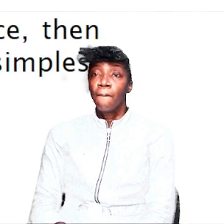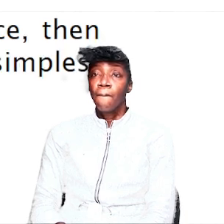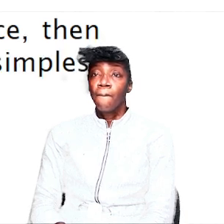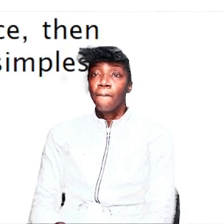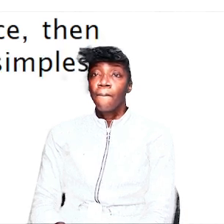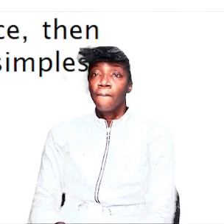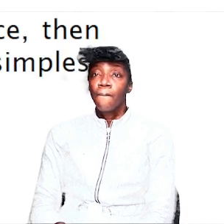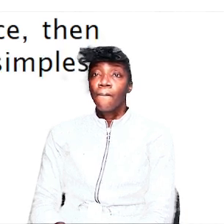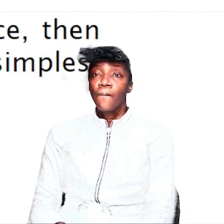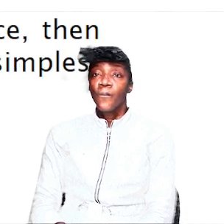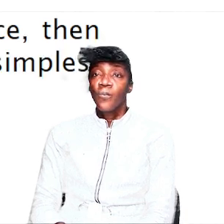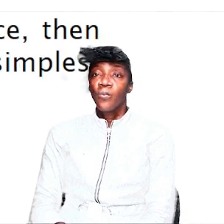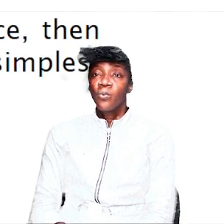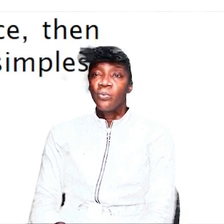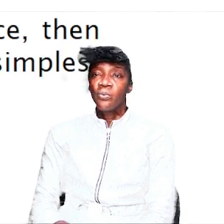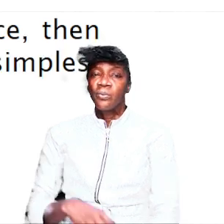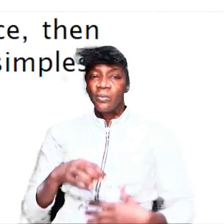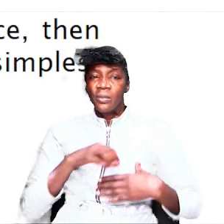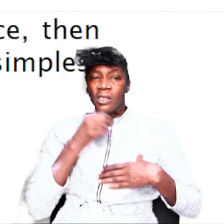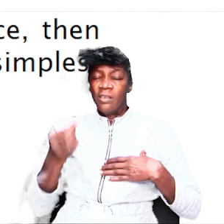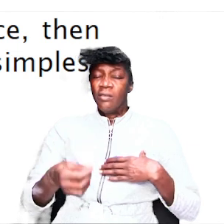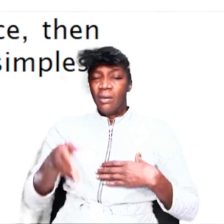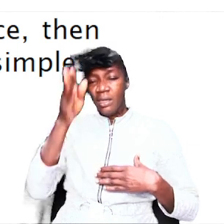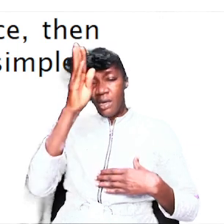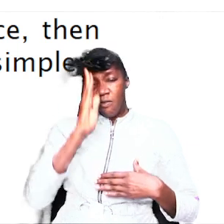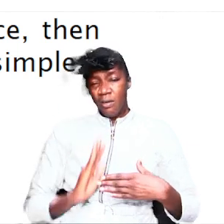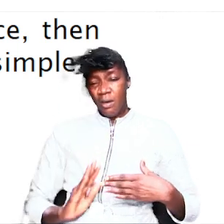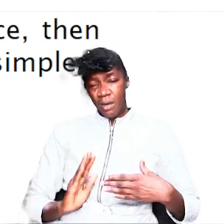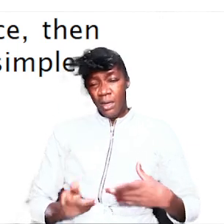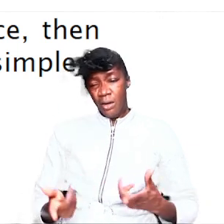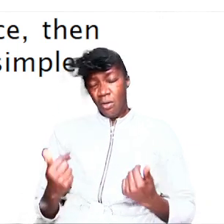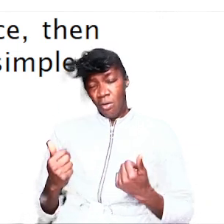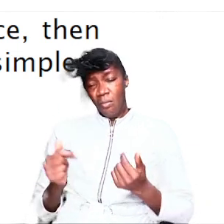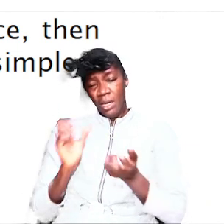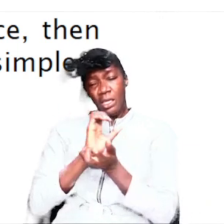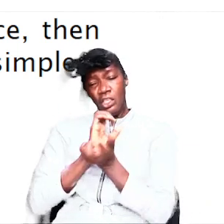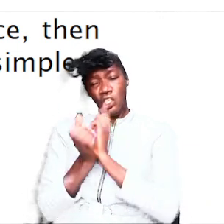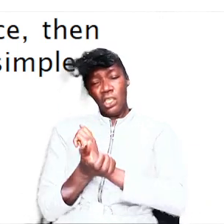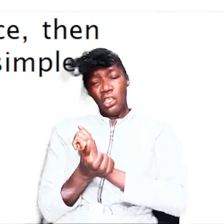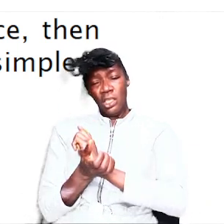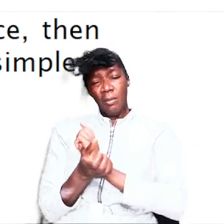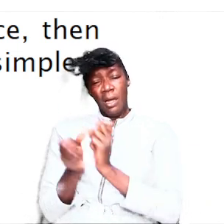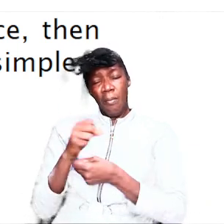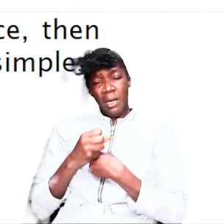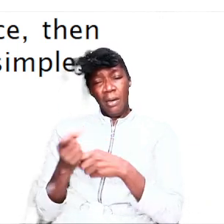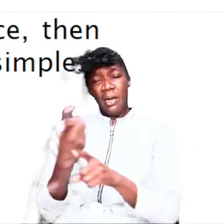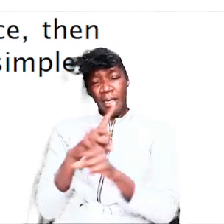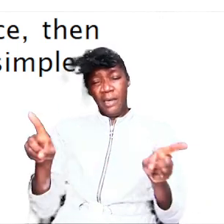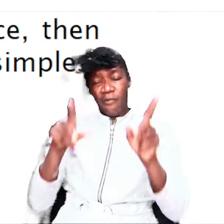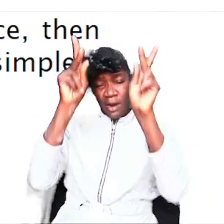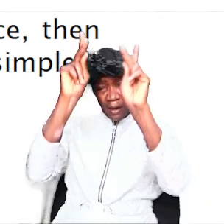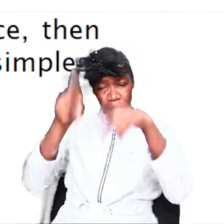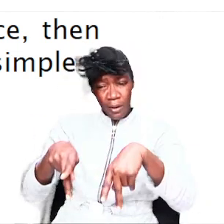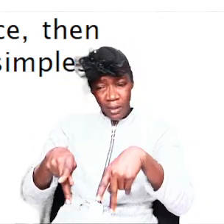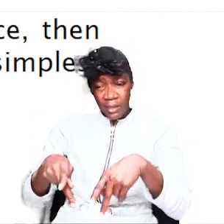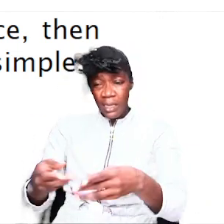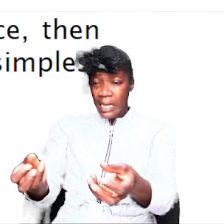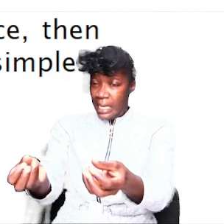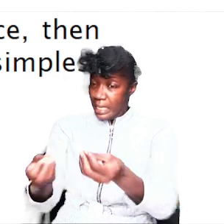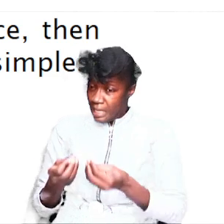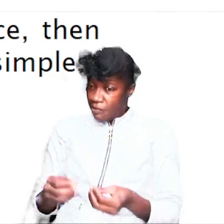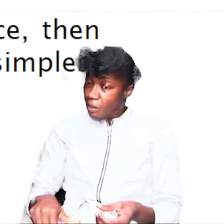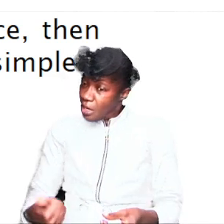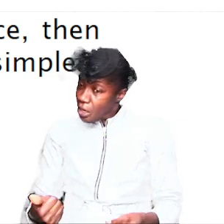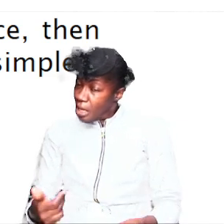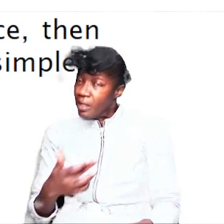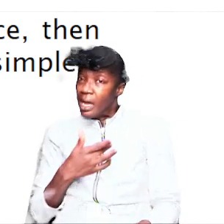we said also the Spirit of the Lord came upon him and changed him and made him into a different person and gave him another heart. And